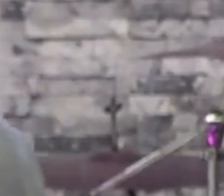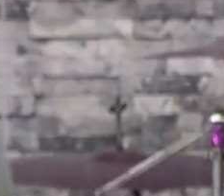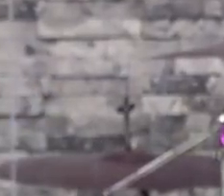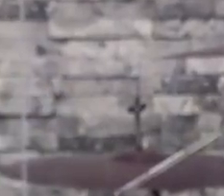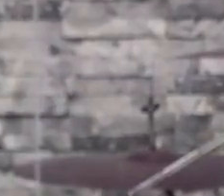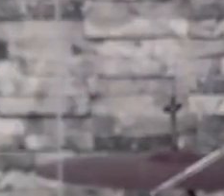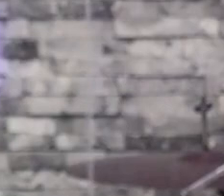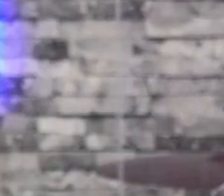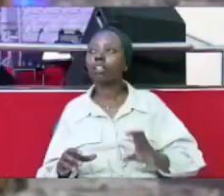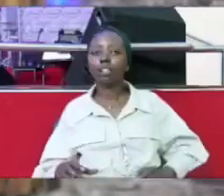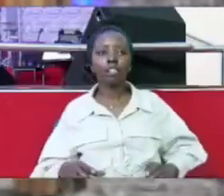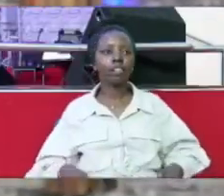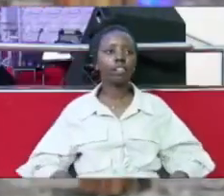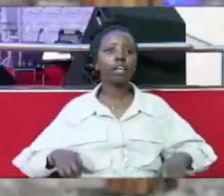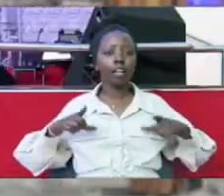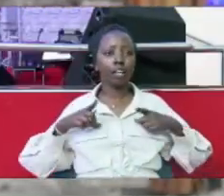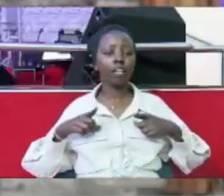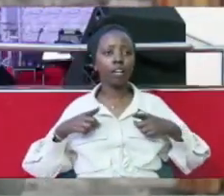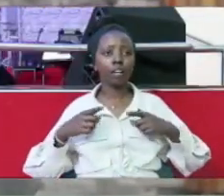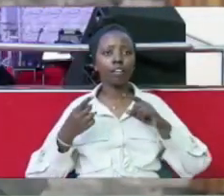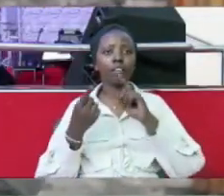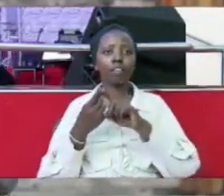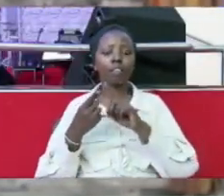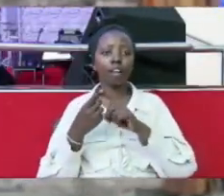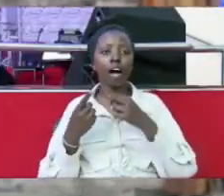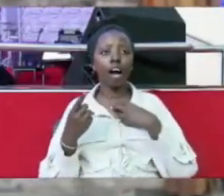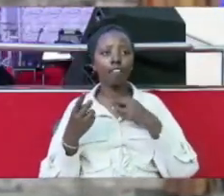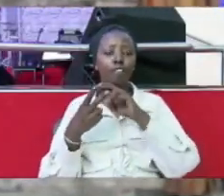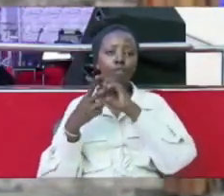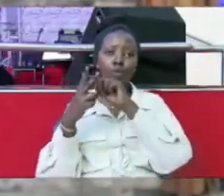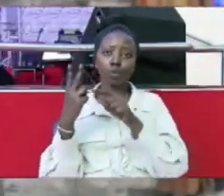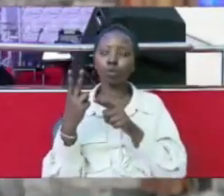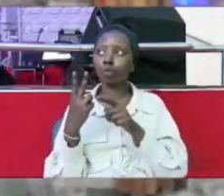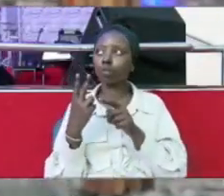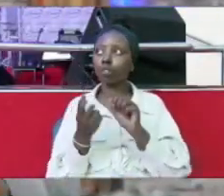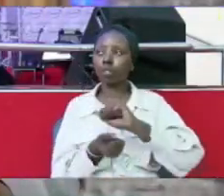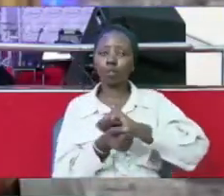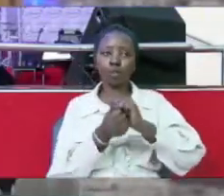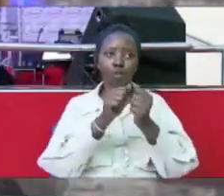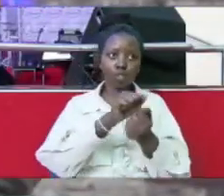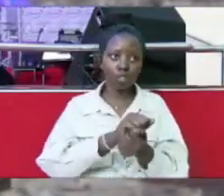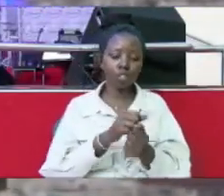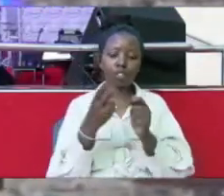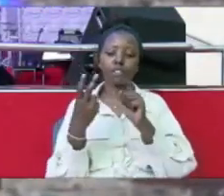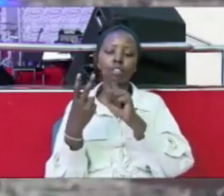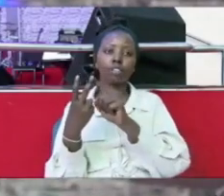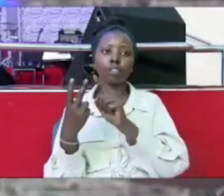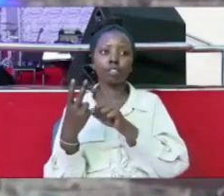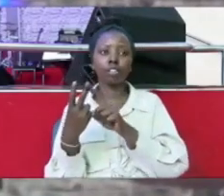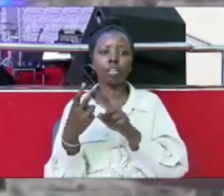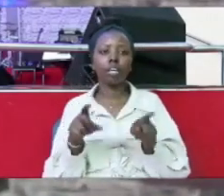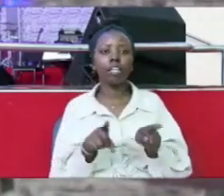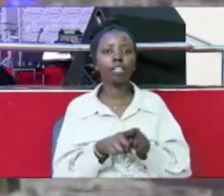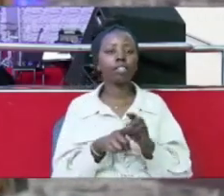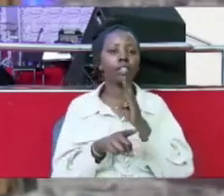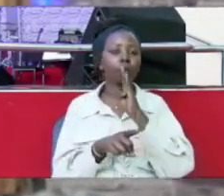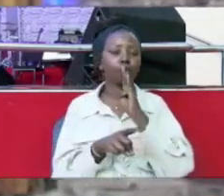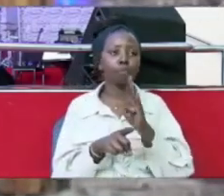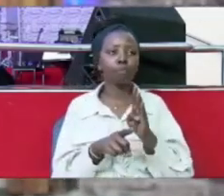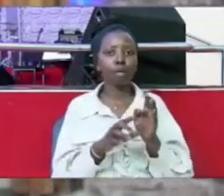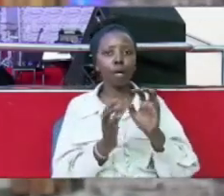mambo mawili. There is what is called confession. Kuna ile ambayo ni kubadilishwa. And conformity.